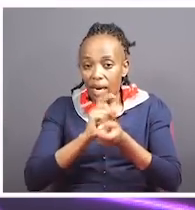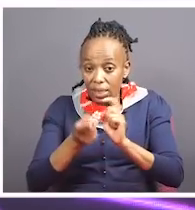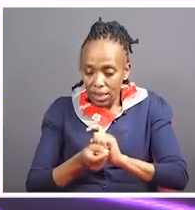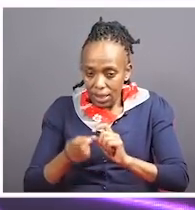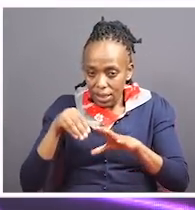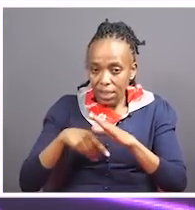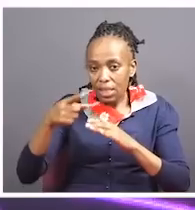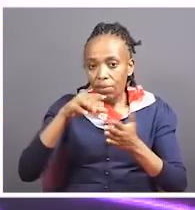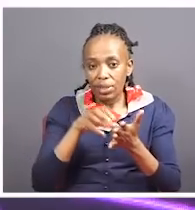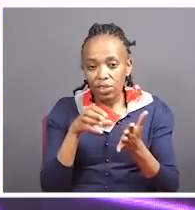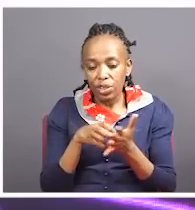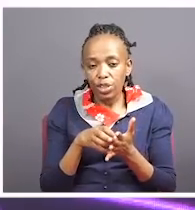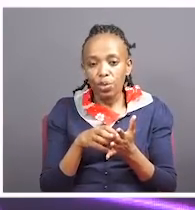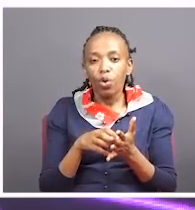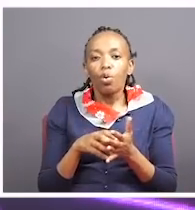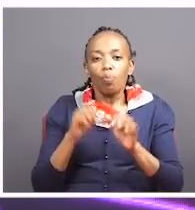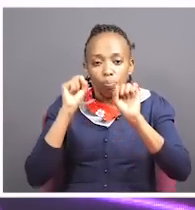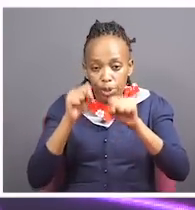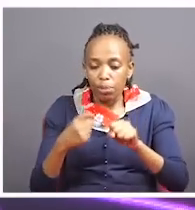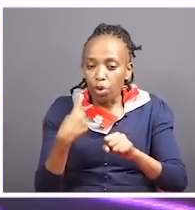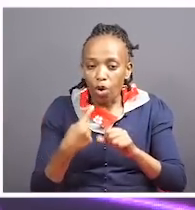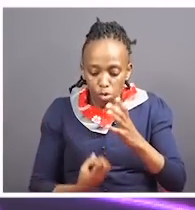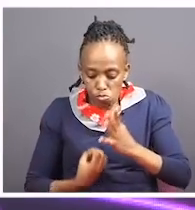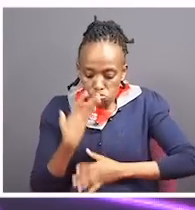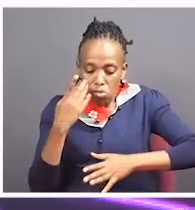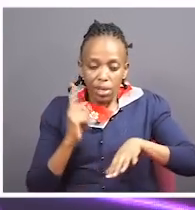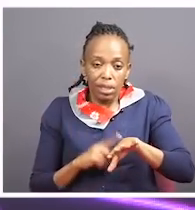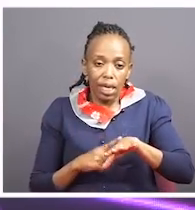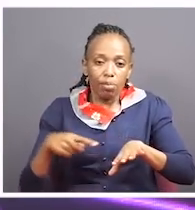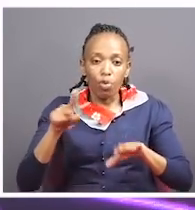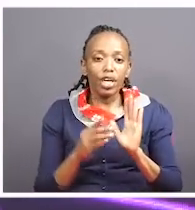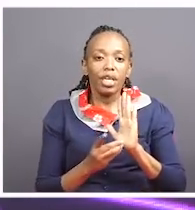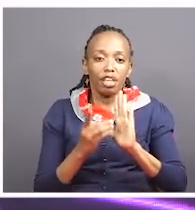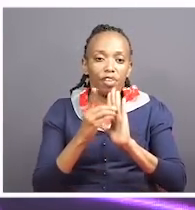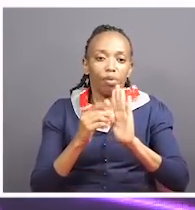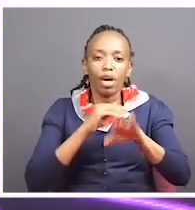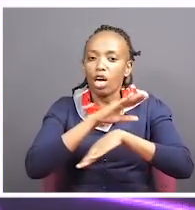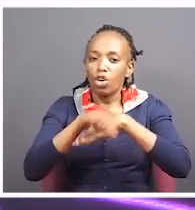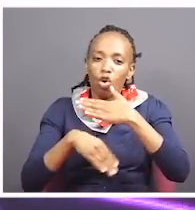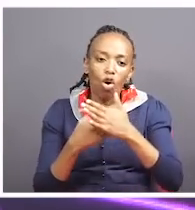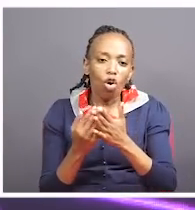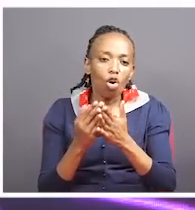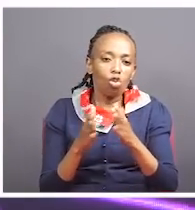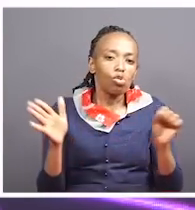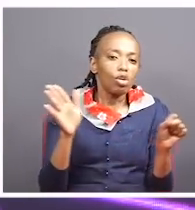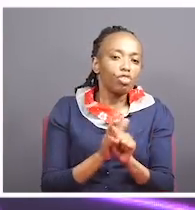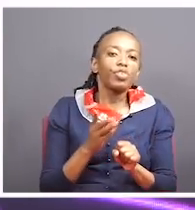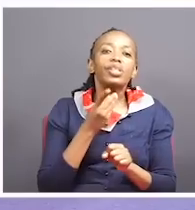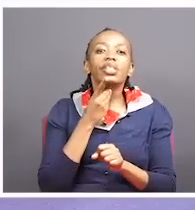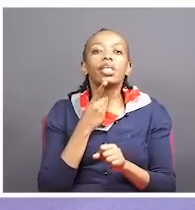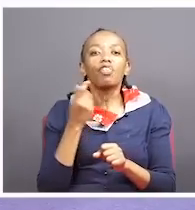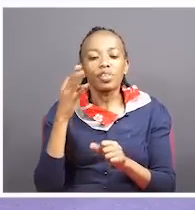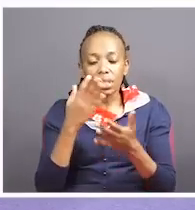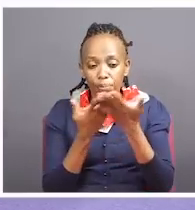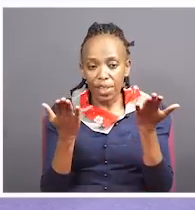our circumstances will only come when we develop an all-consuming desire